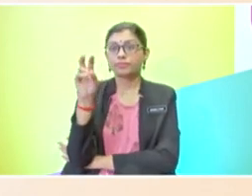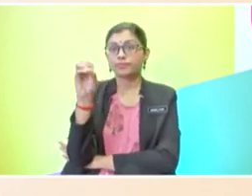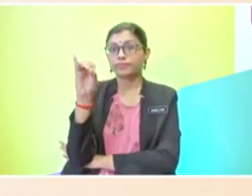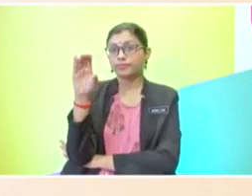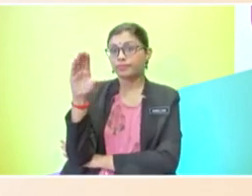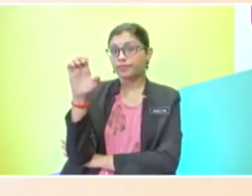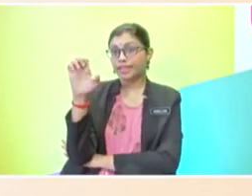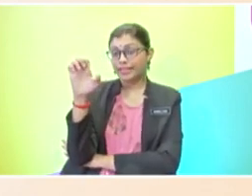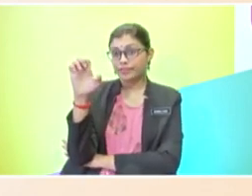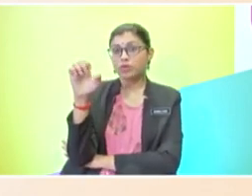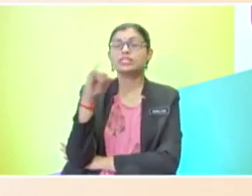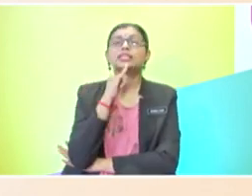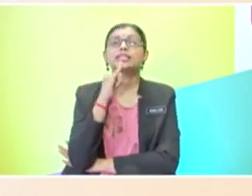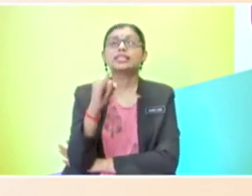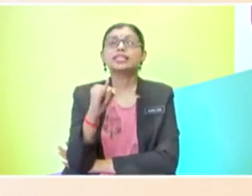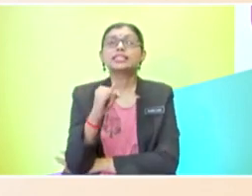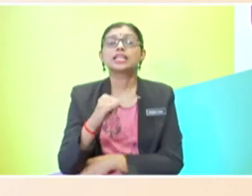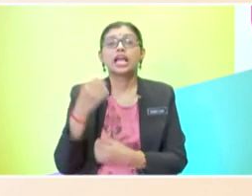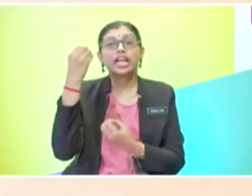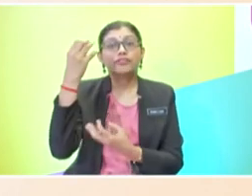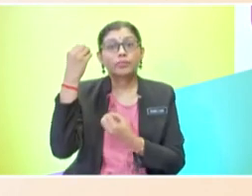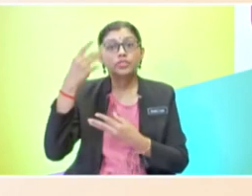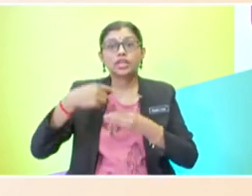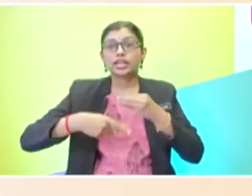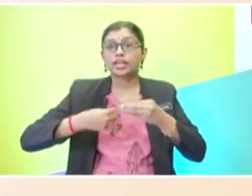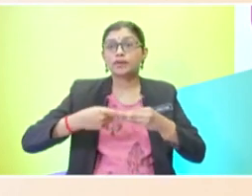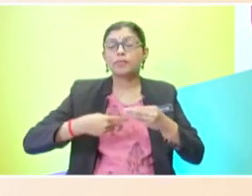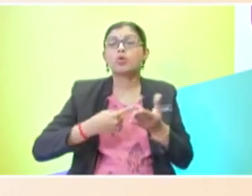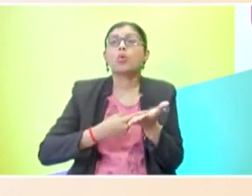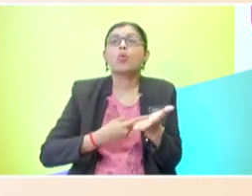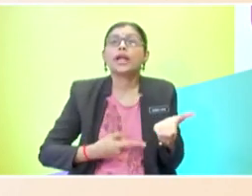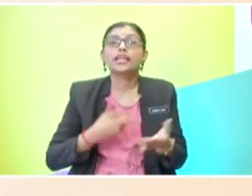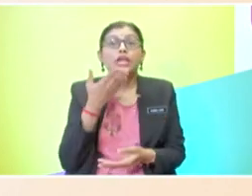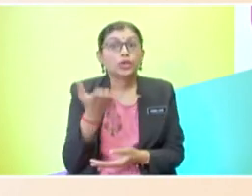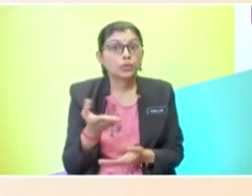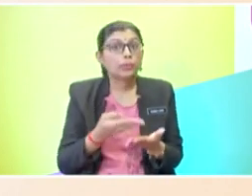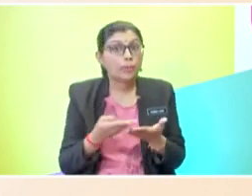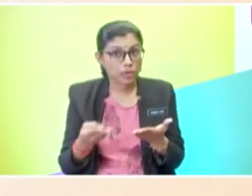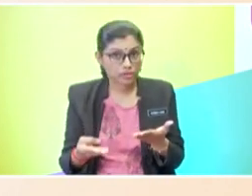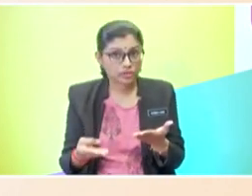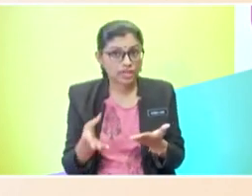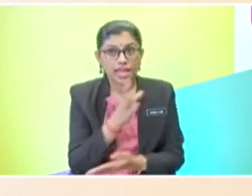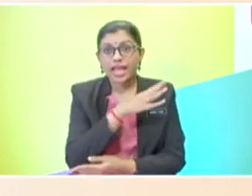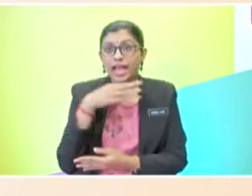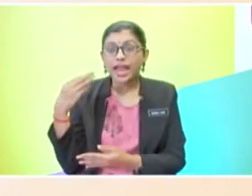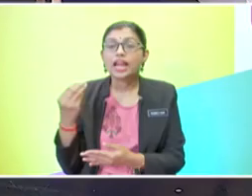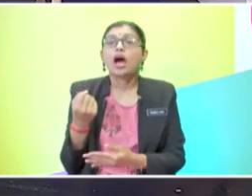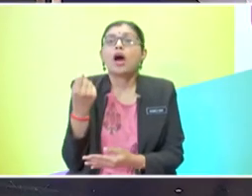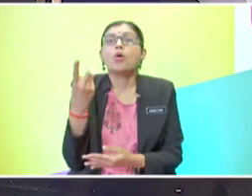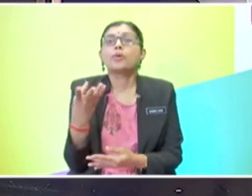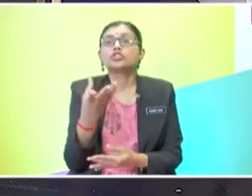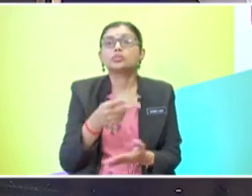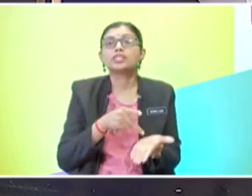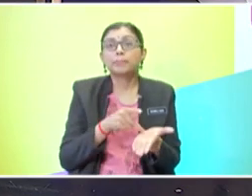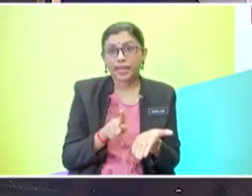amount that need to be paid by the customer that is recorded in detail. That is the difference. Okay, for receipt, you just get your total